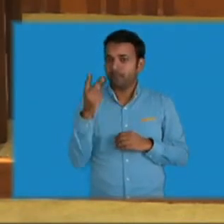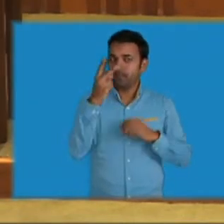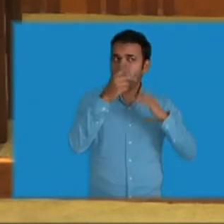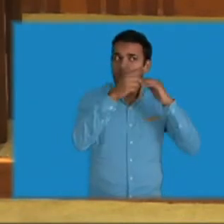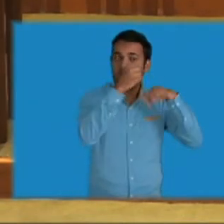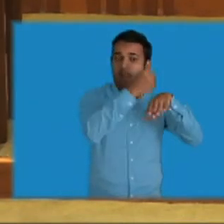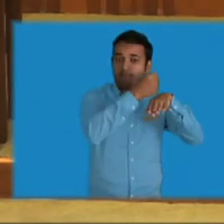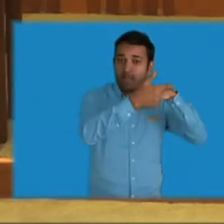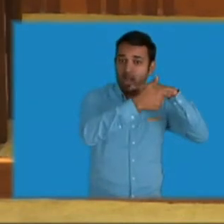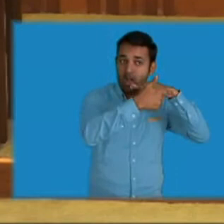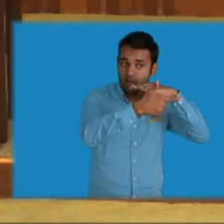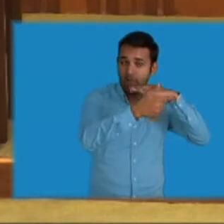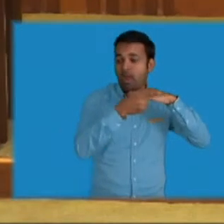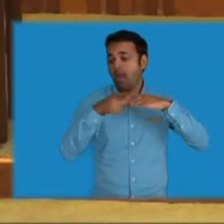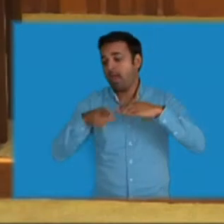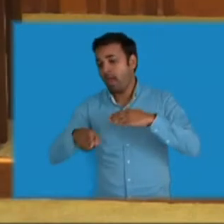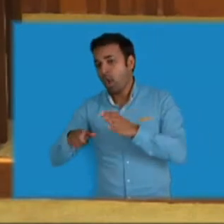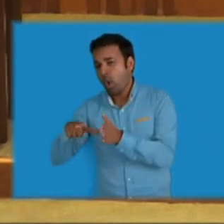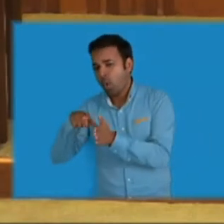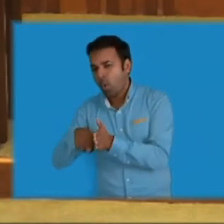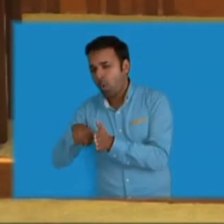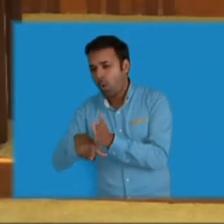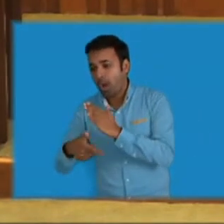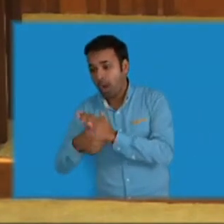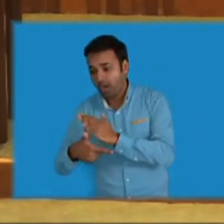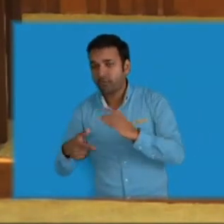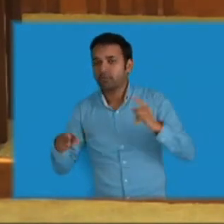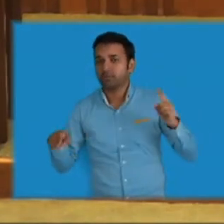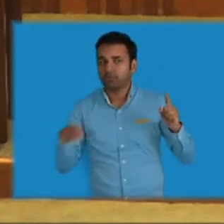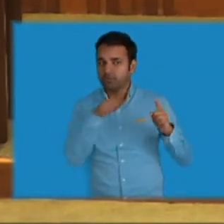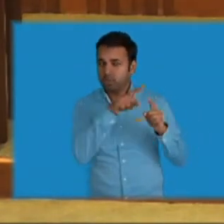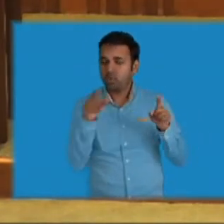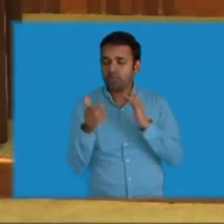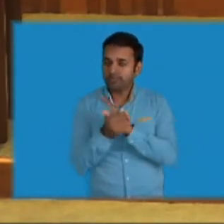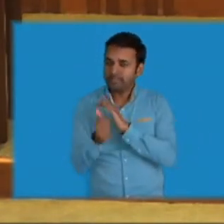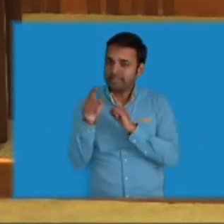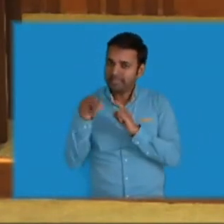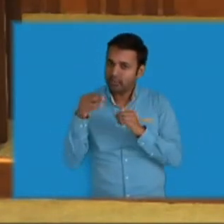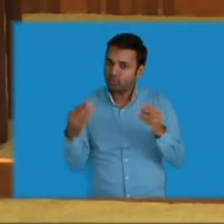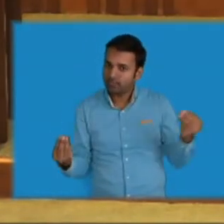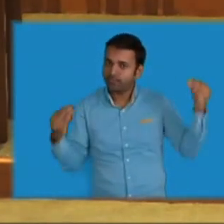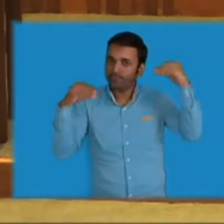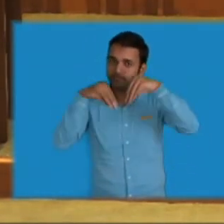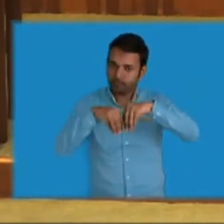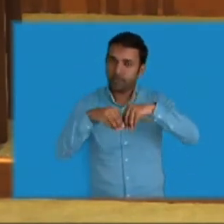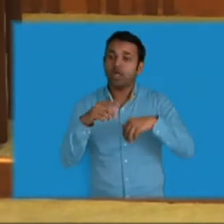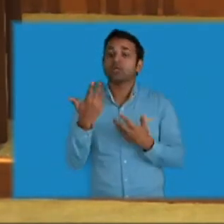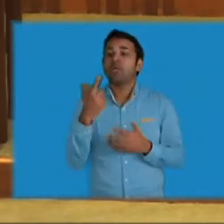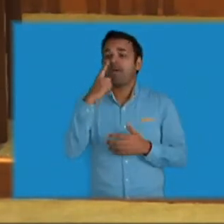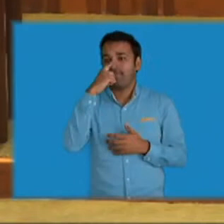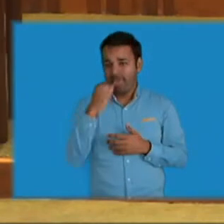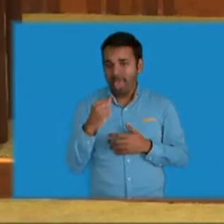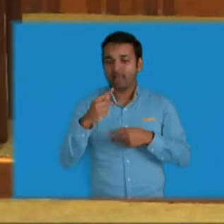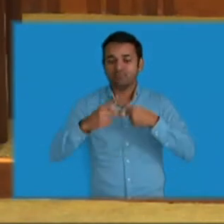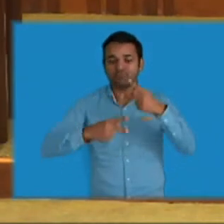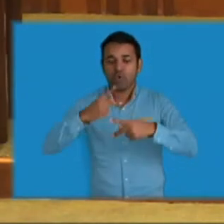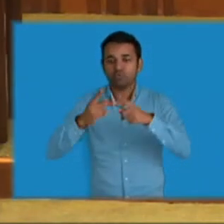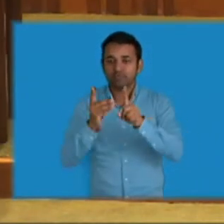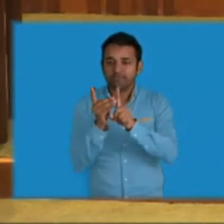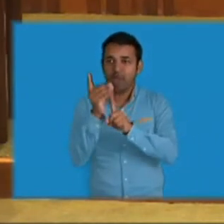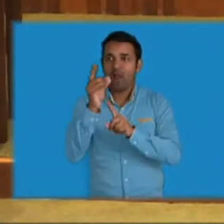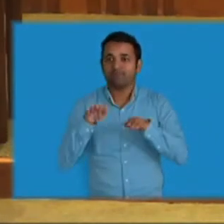lower level, to ensure that we progress national RED initiatives in the